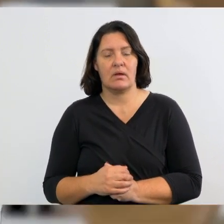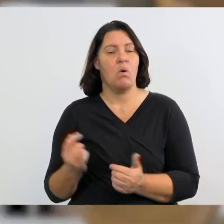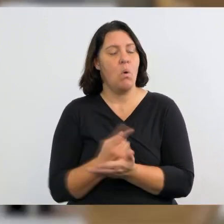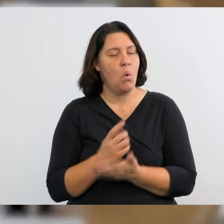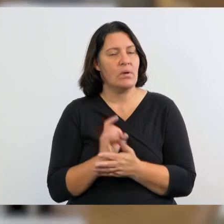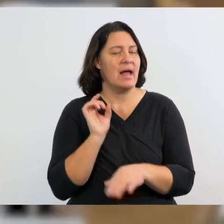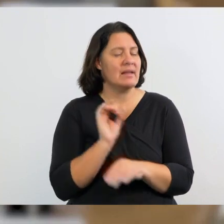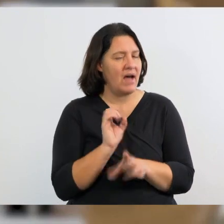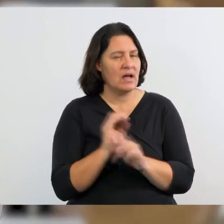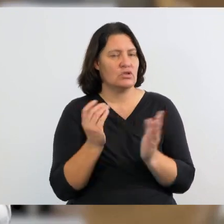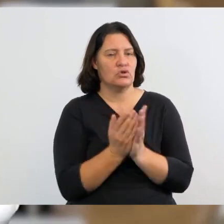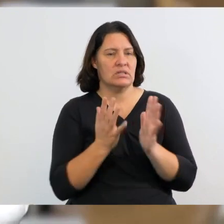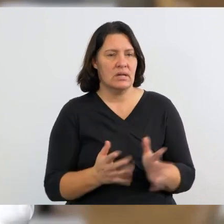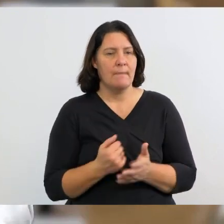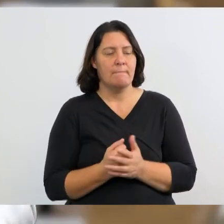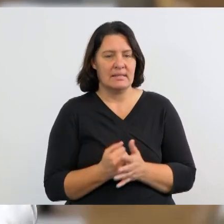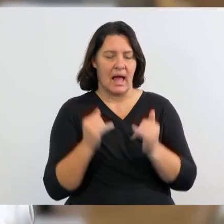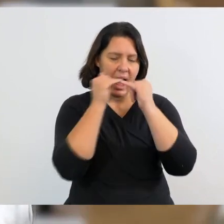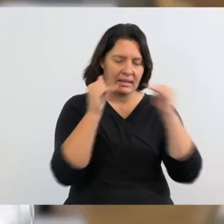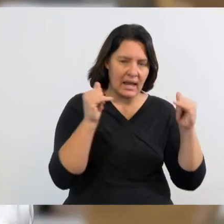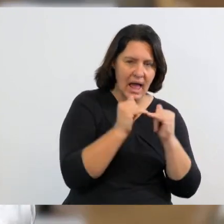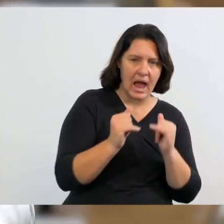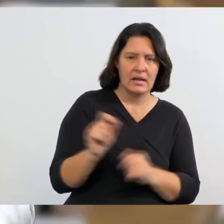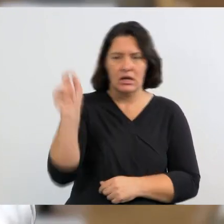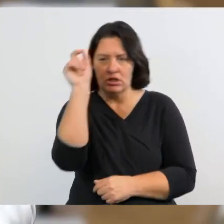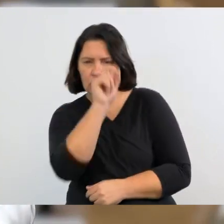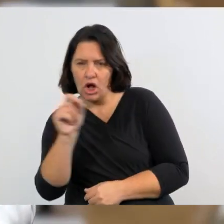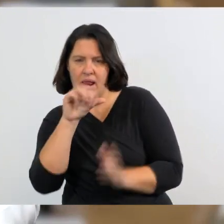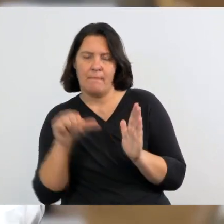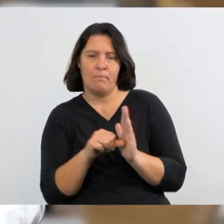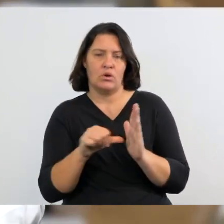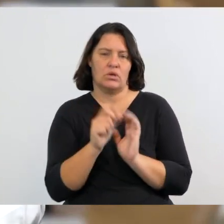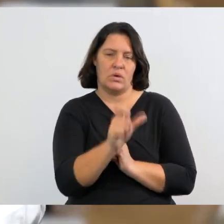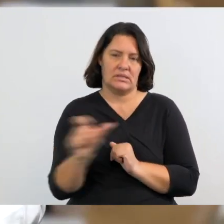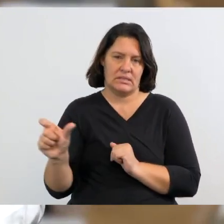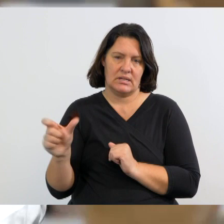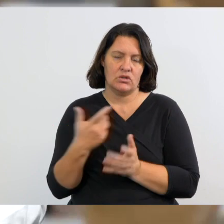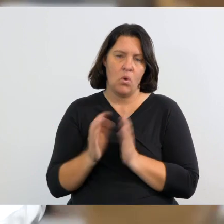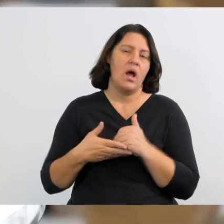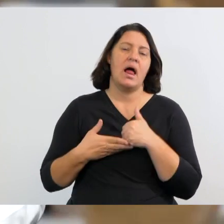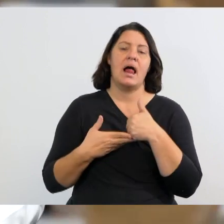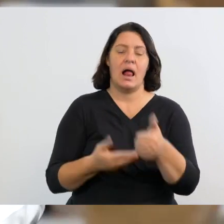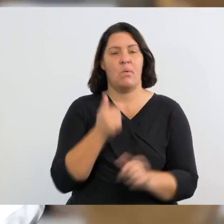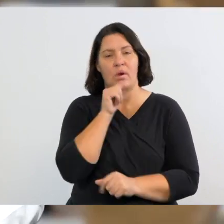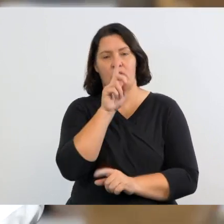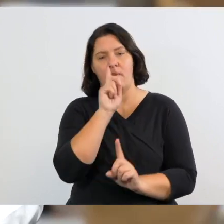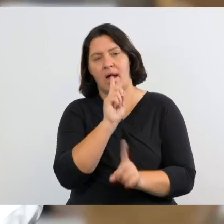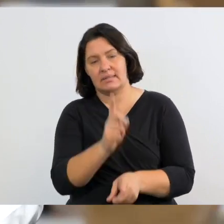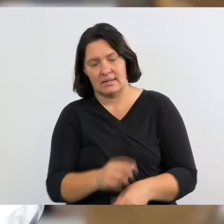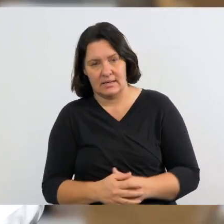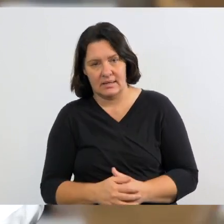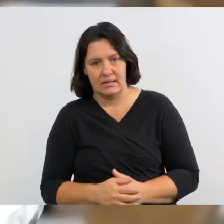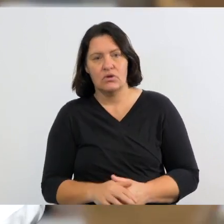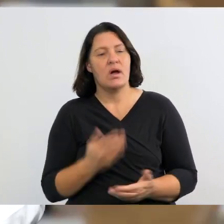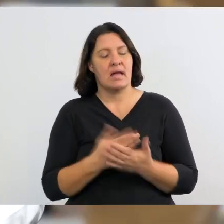I always advise my students to underline, highlight, and circle the important words so that it will help you when answering the